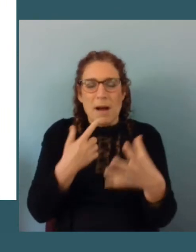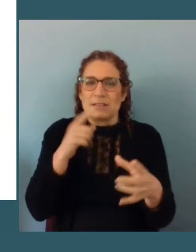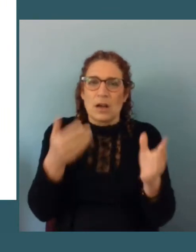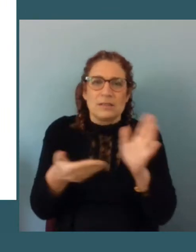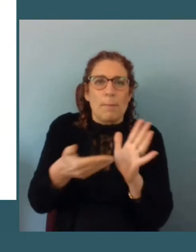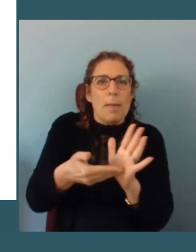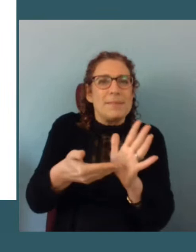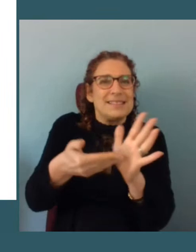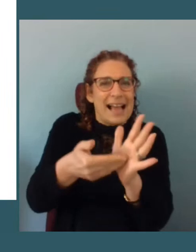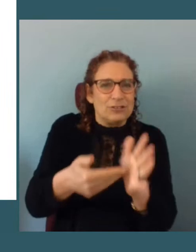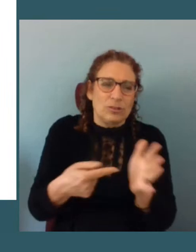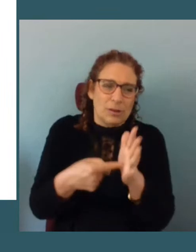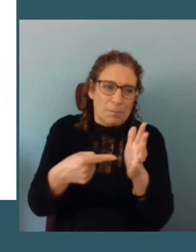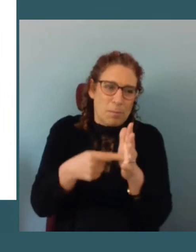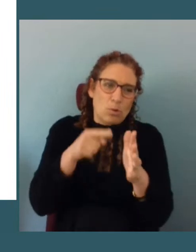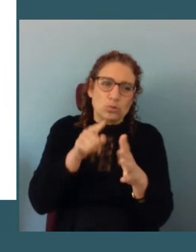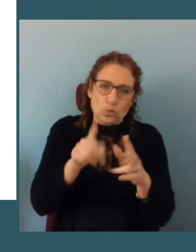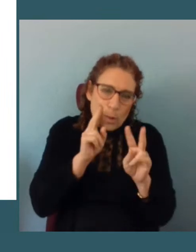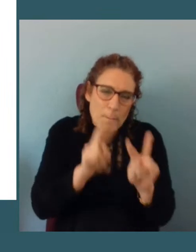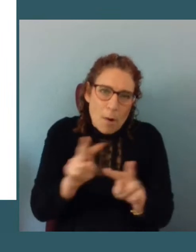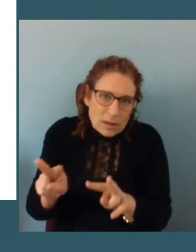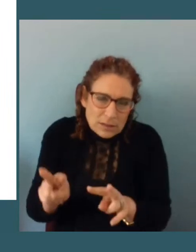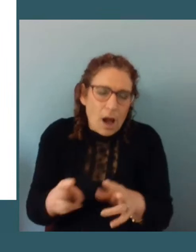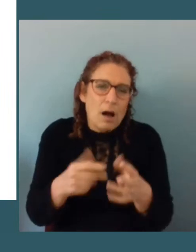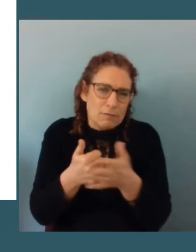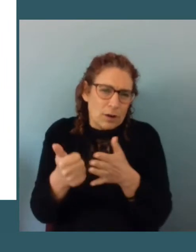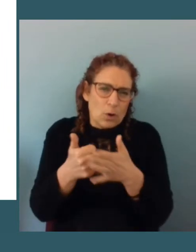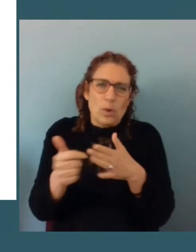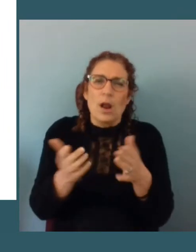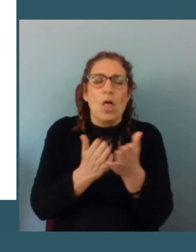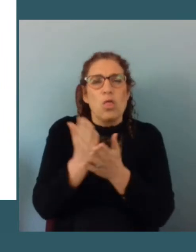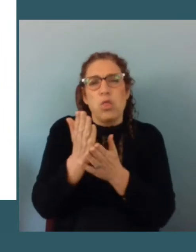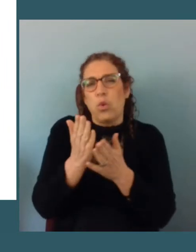frequently, whether that's through diaries or blood markers,